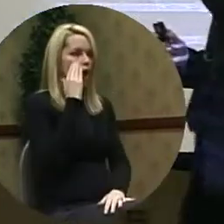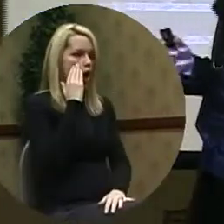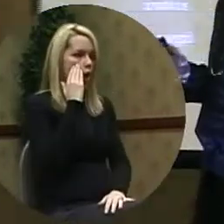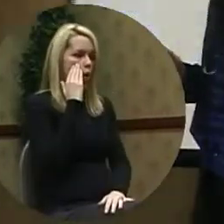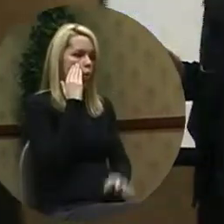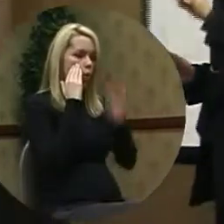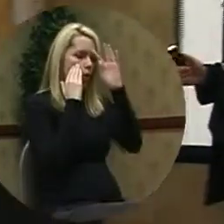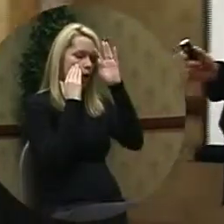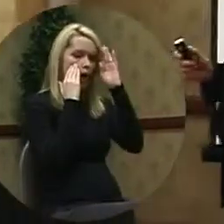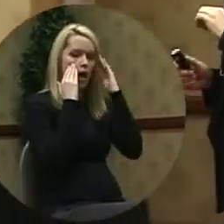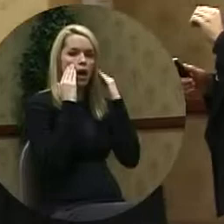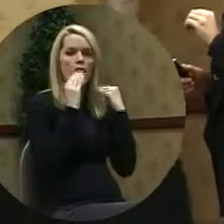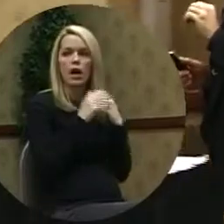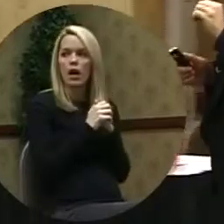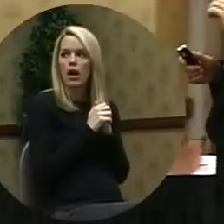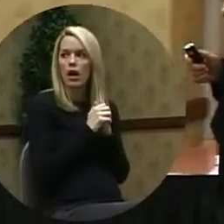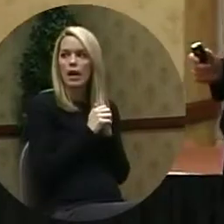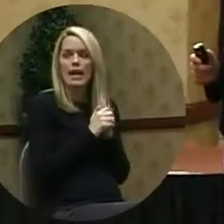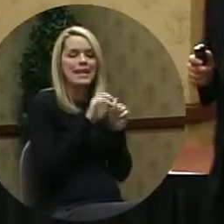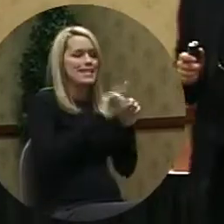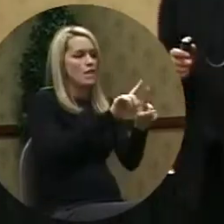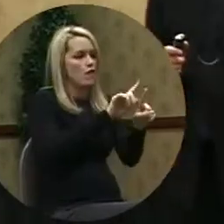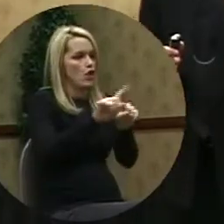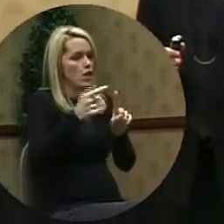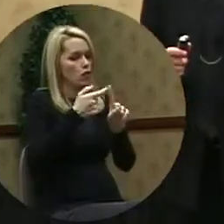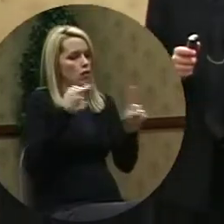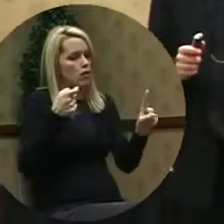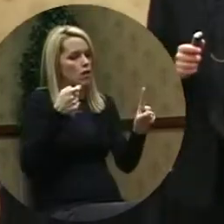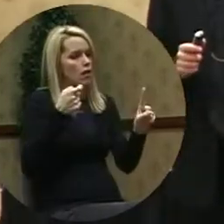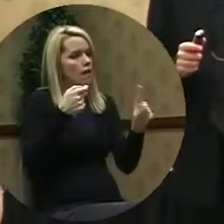the different sources of the labels?